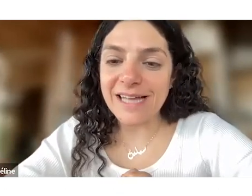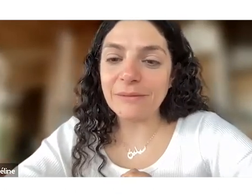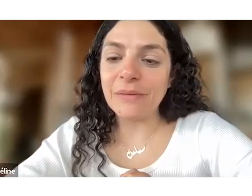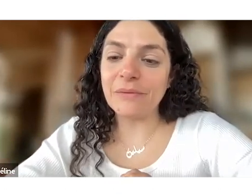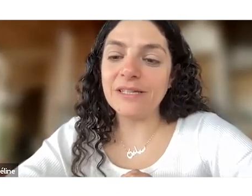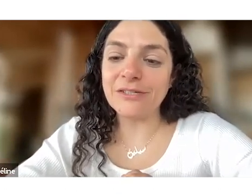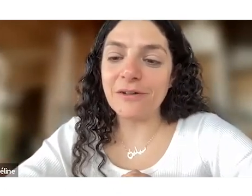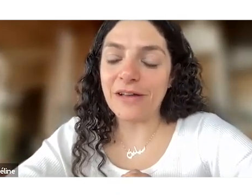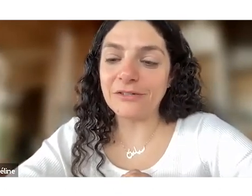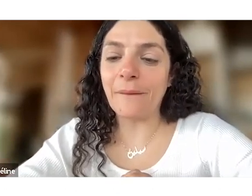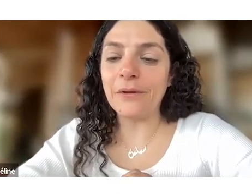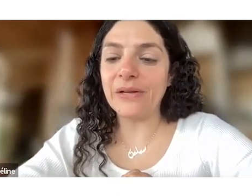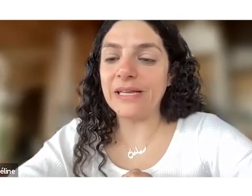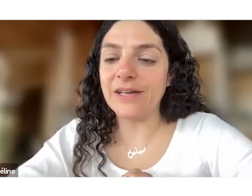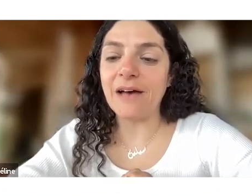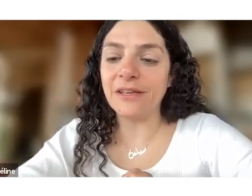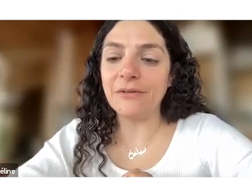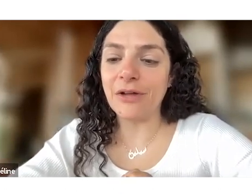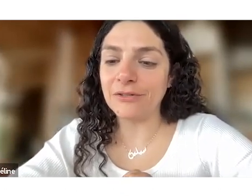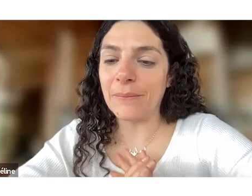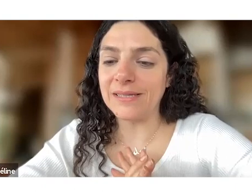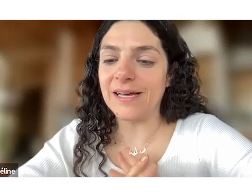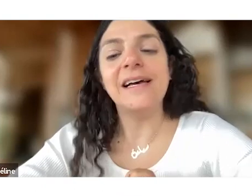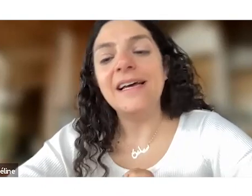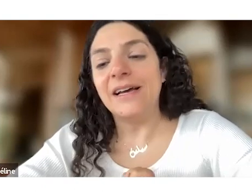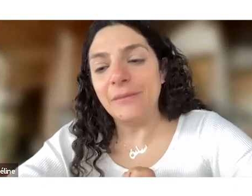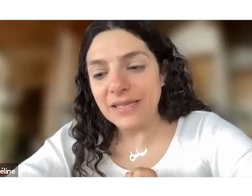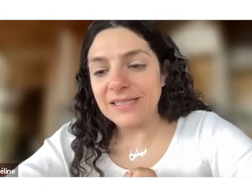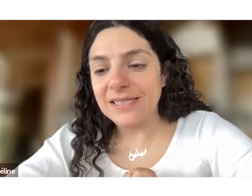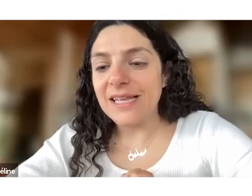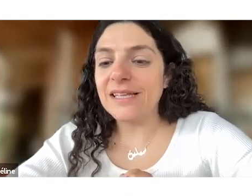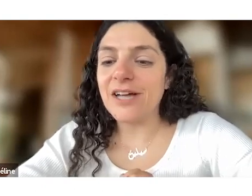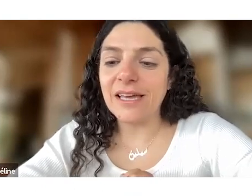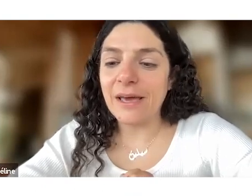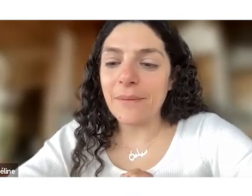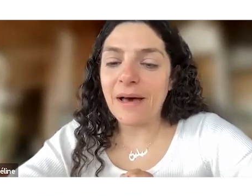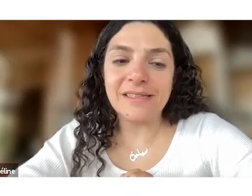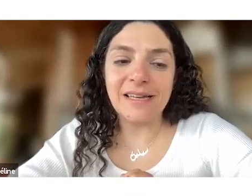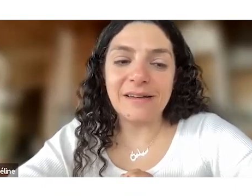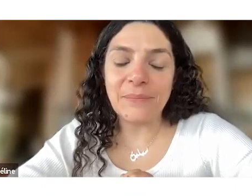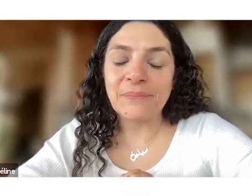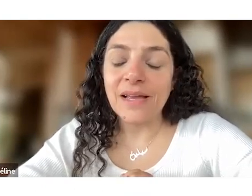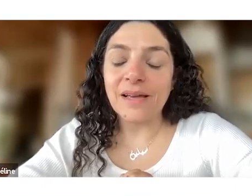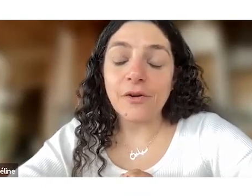our excitement within the Slow Factory community to having you, Dr. Maytha, with us today, talking about